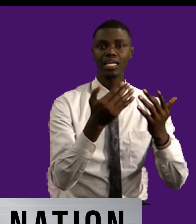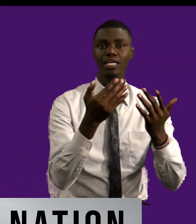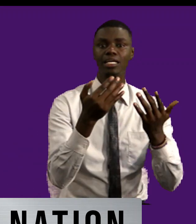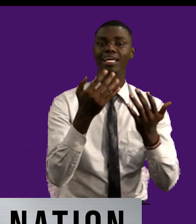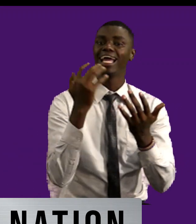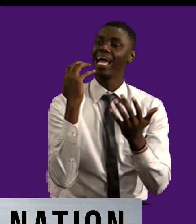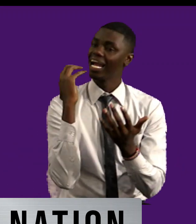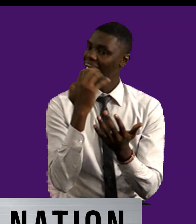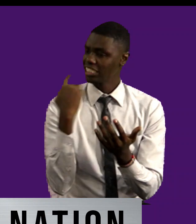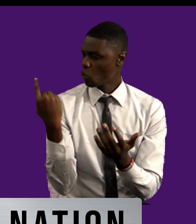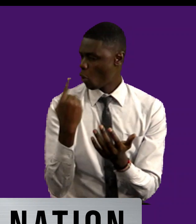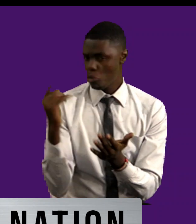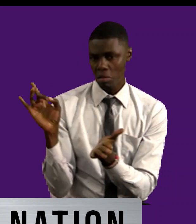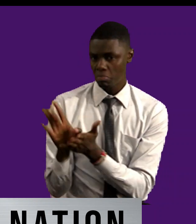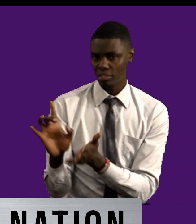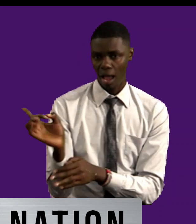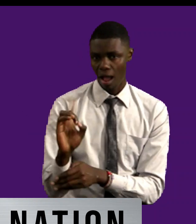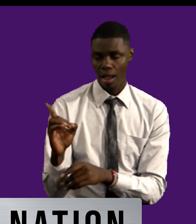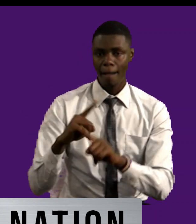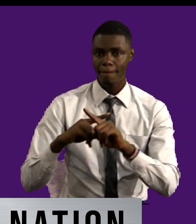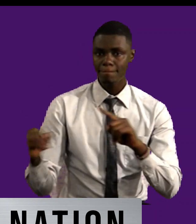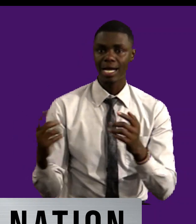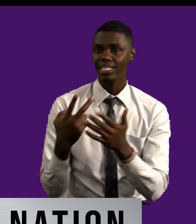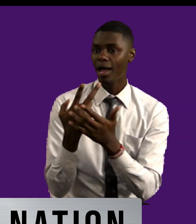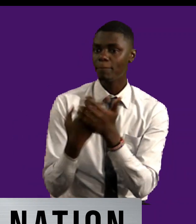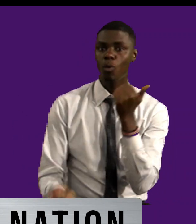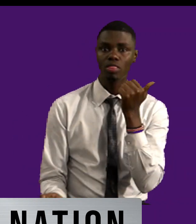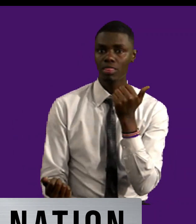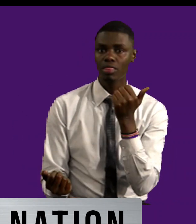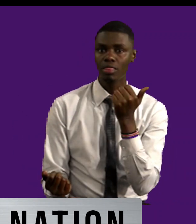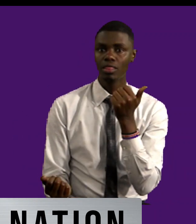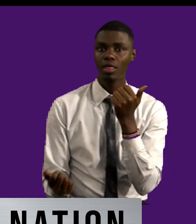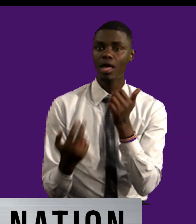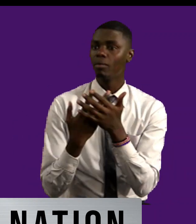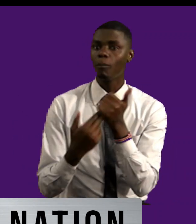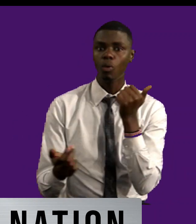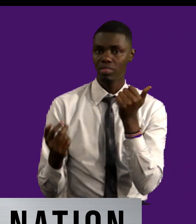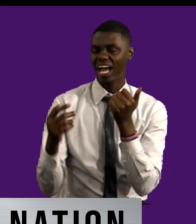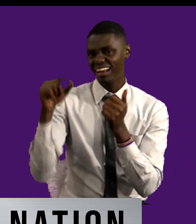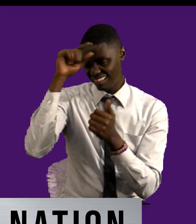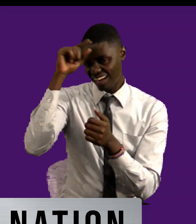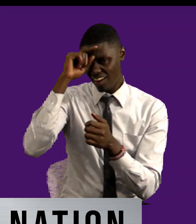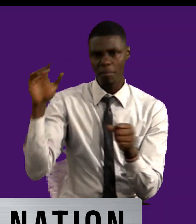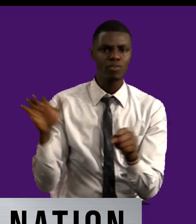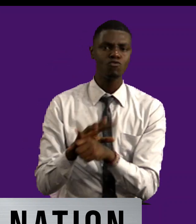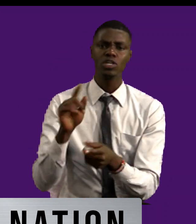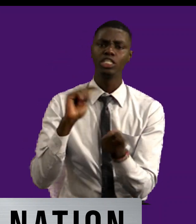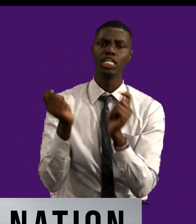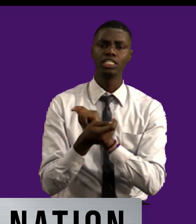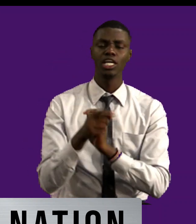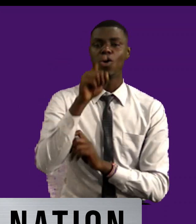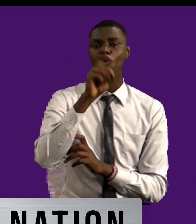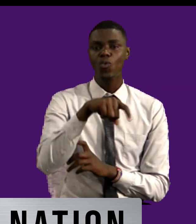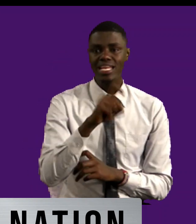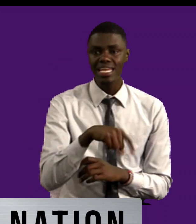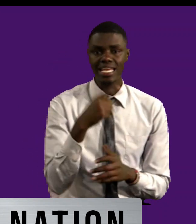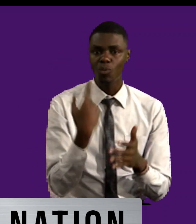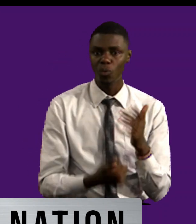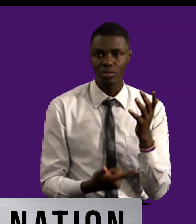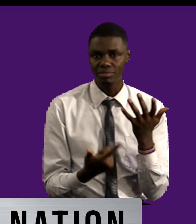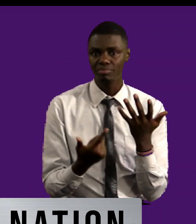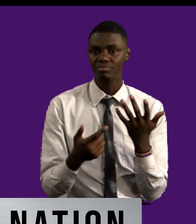for Gachagua's impeachment, but an overhaul change in the government. We need even